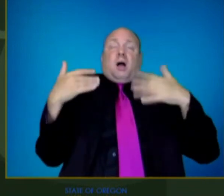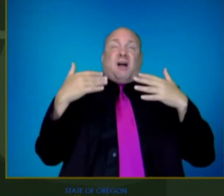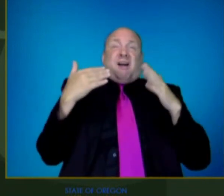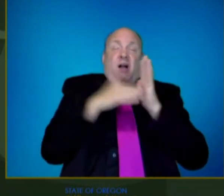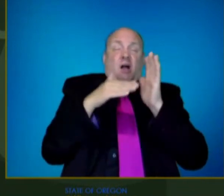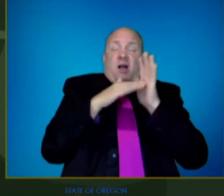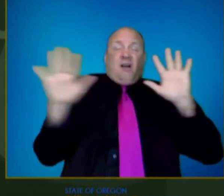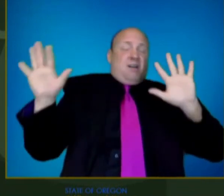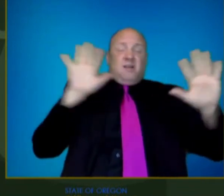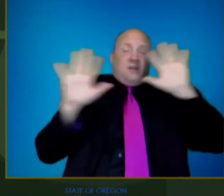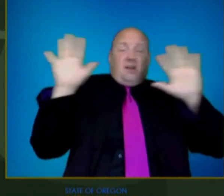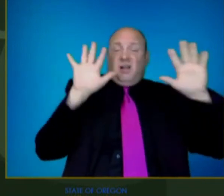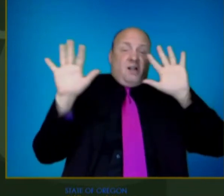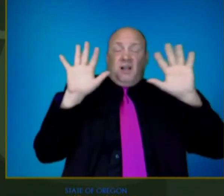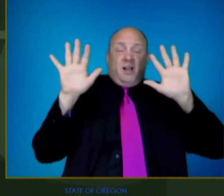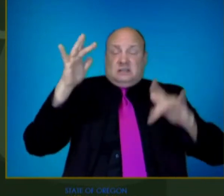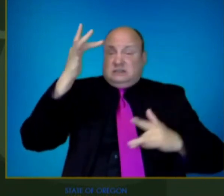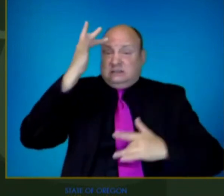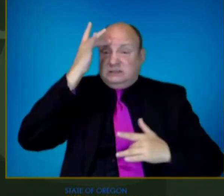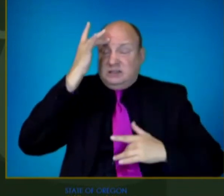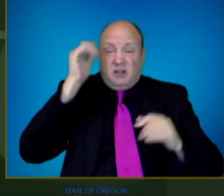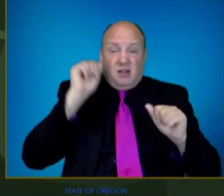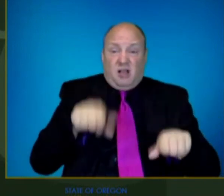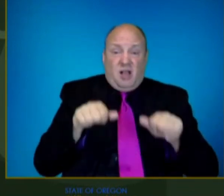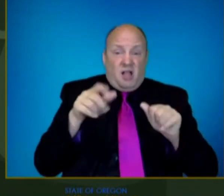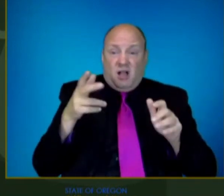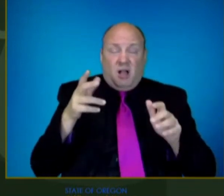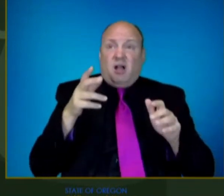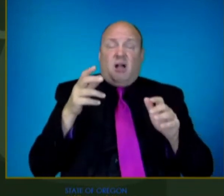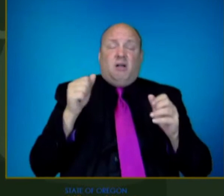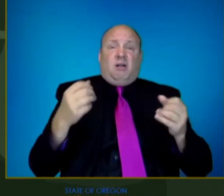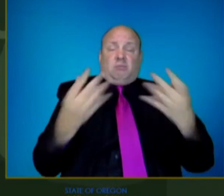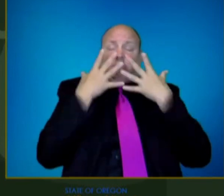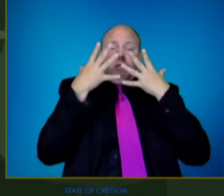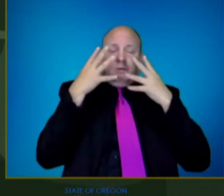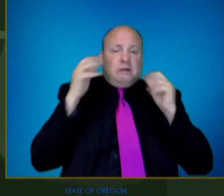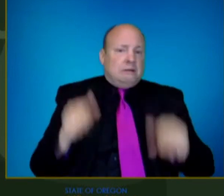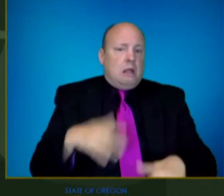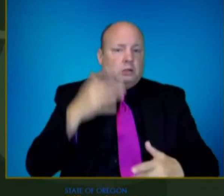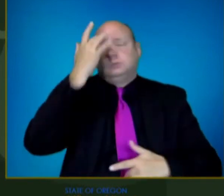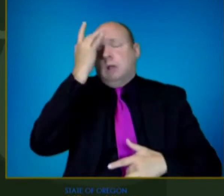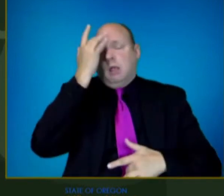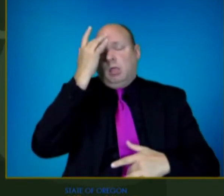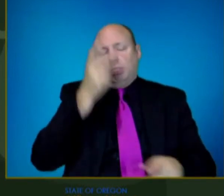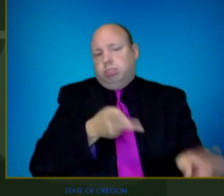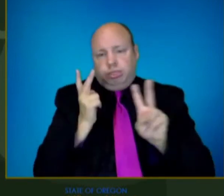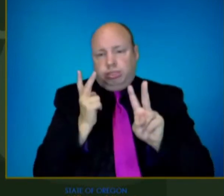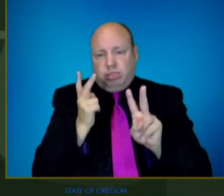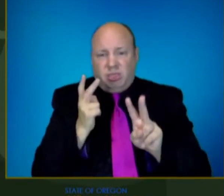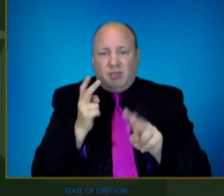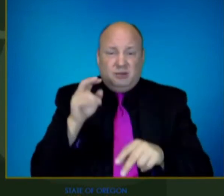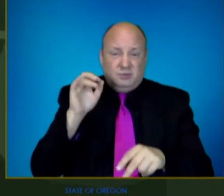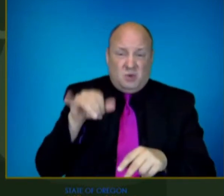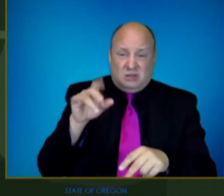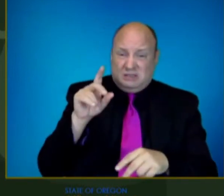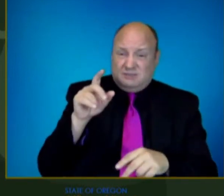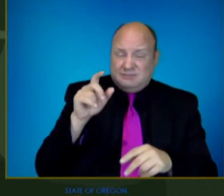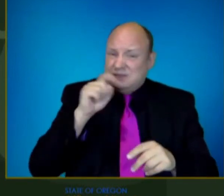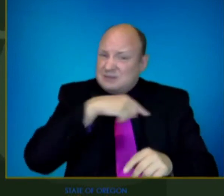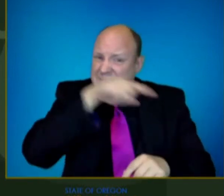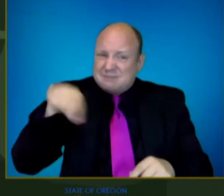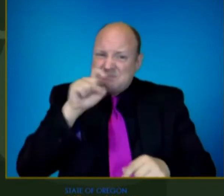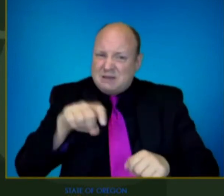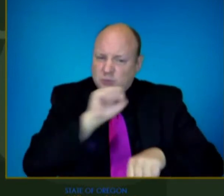compound critical staffing shortages for all patients. The Oregon Health Authority is working closely with hospital administrators to support